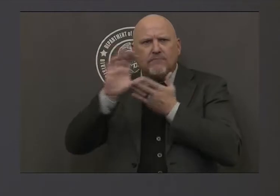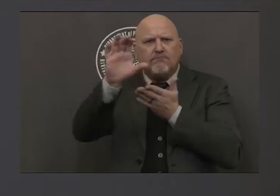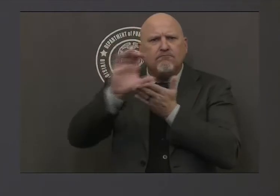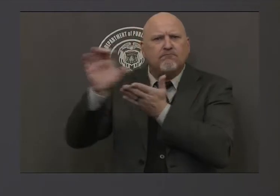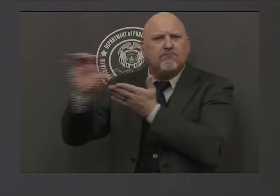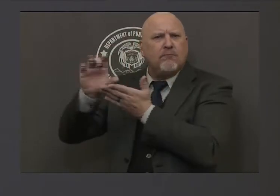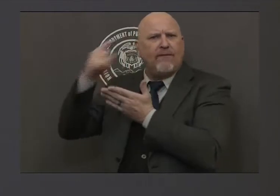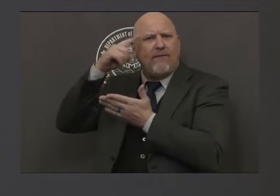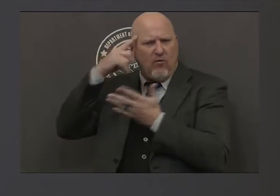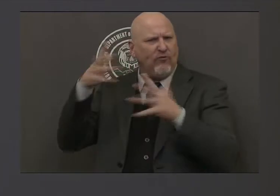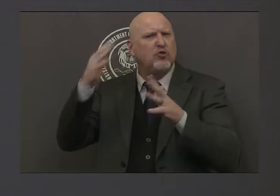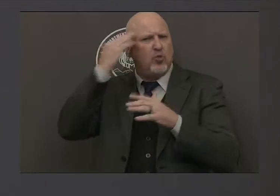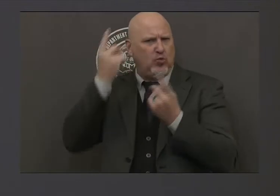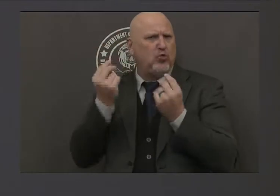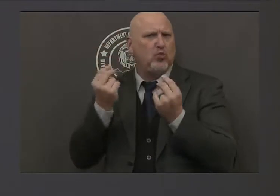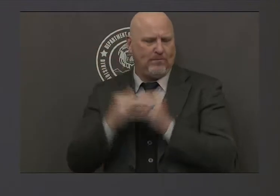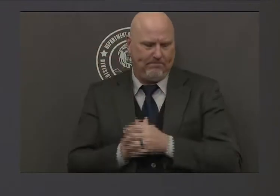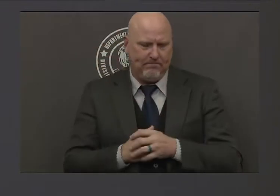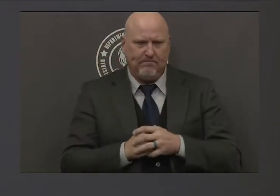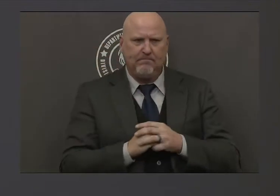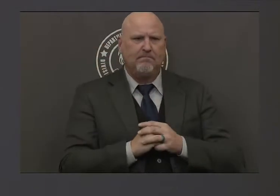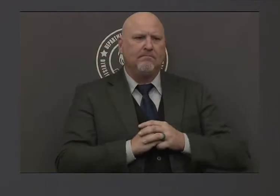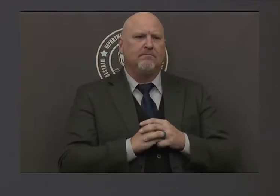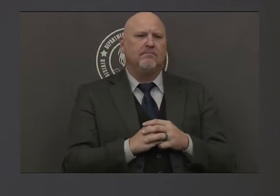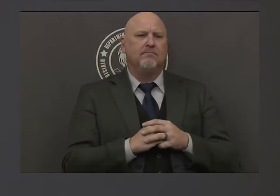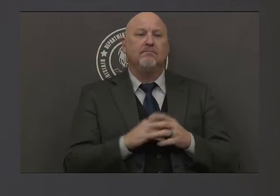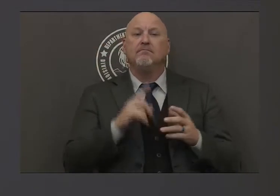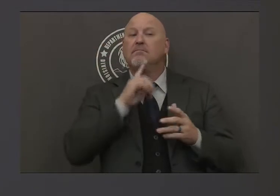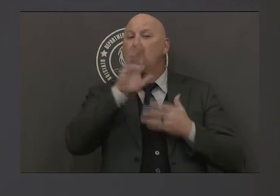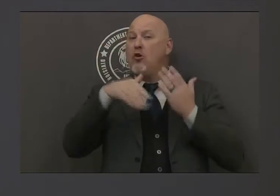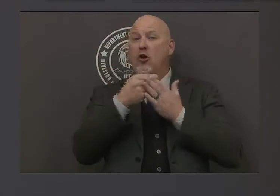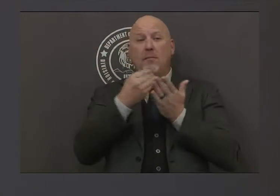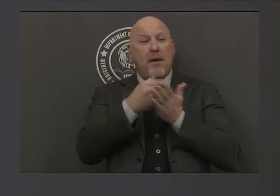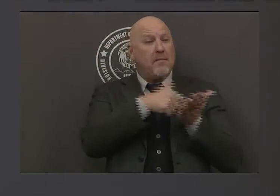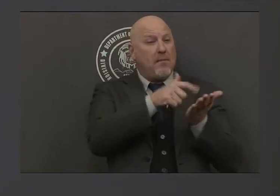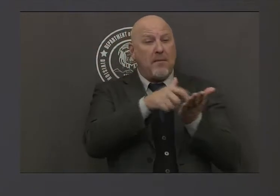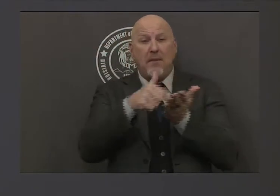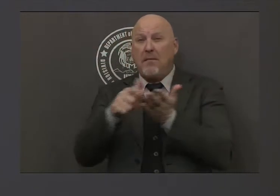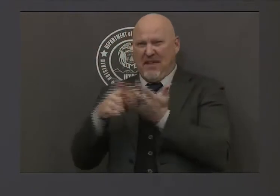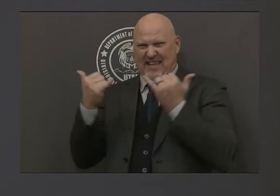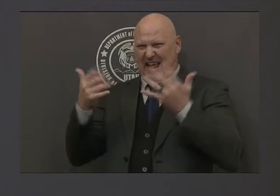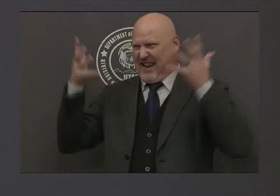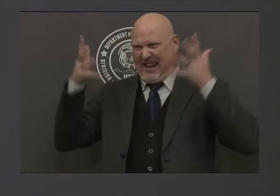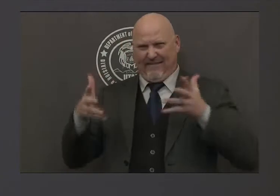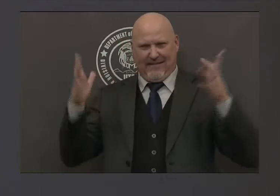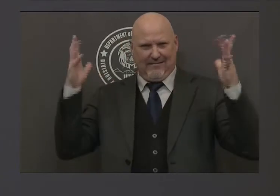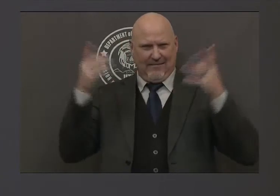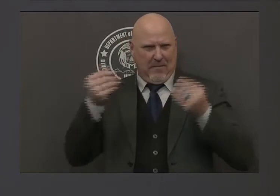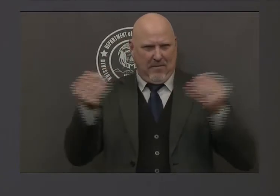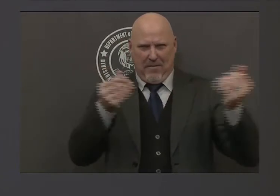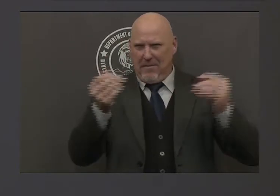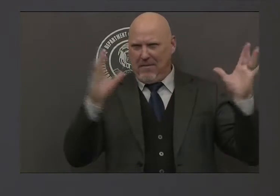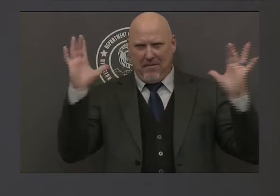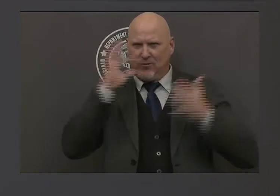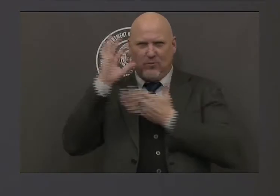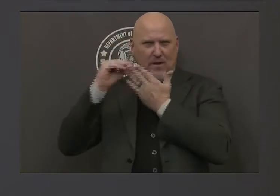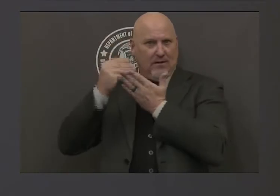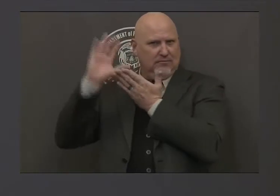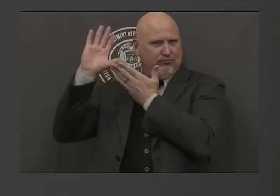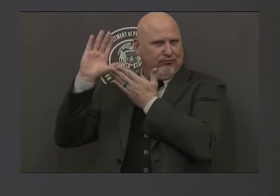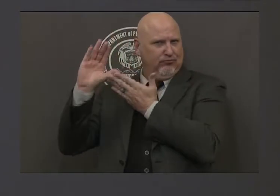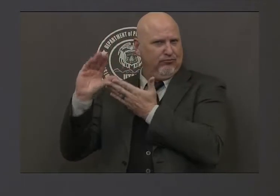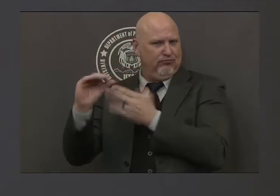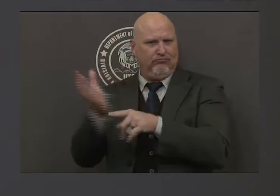in November and payments are in process. It also includes goods and services that will be provided to the state in